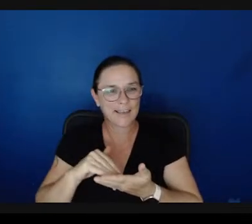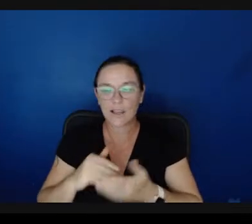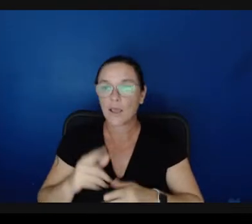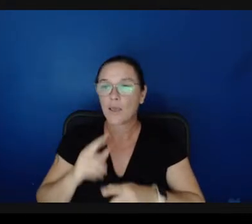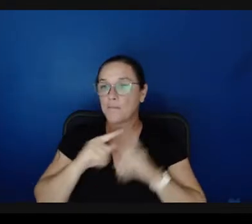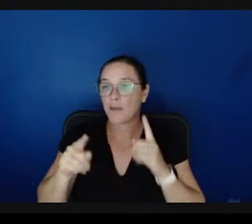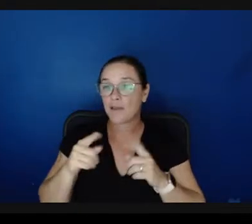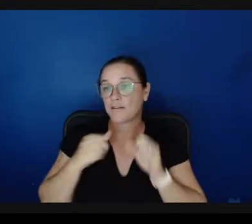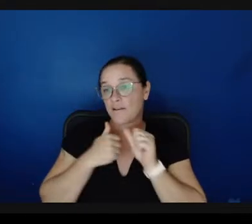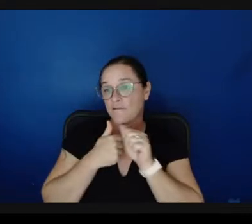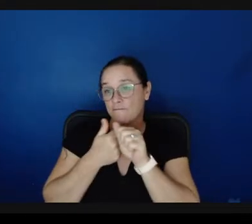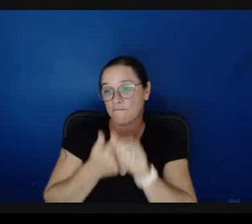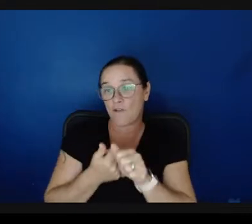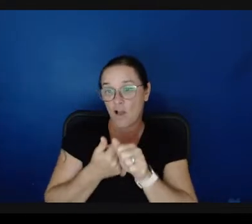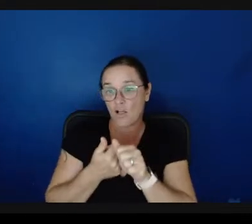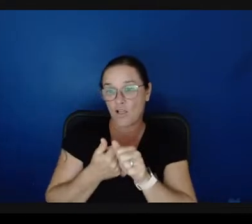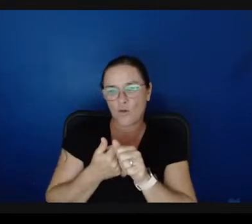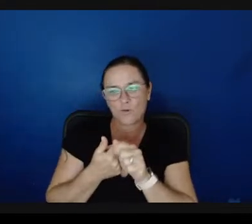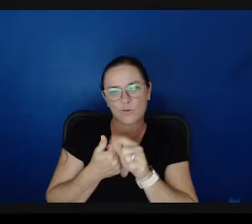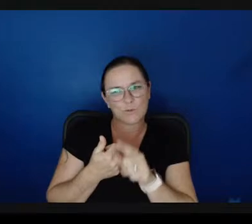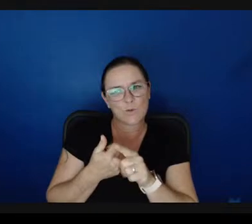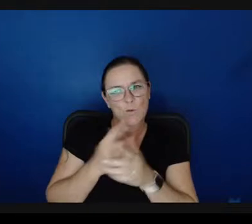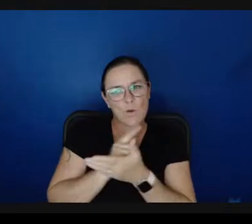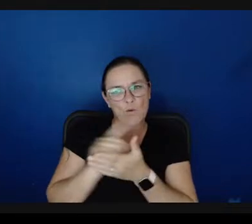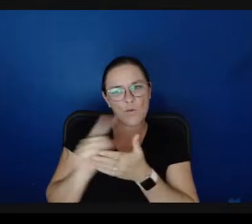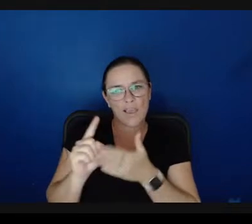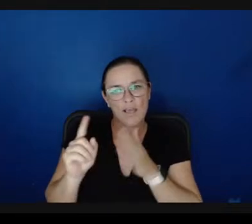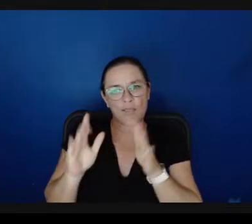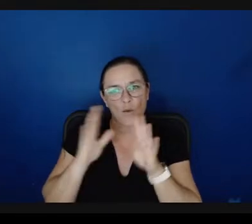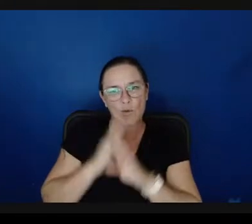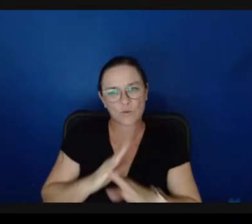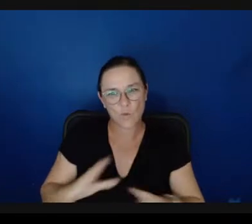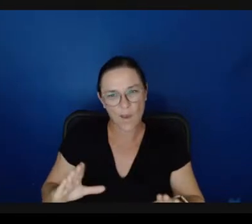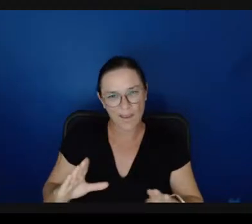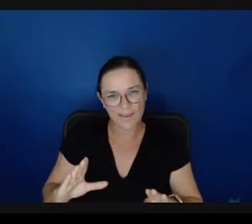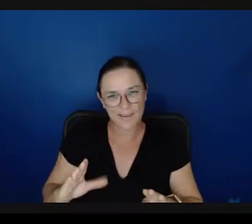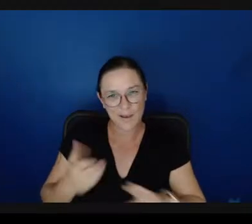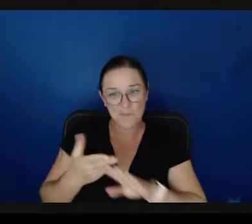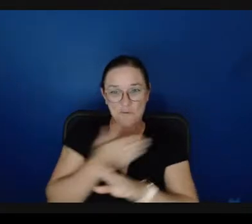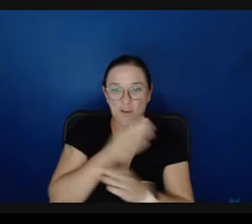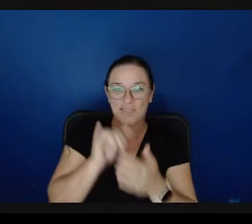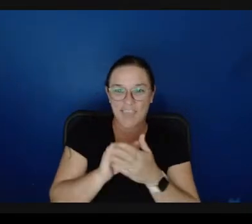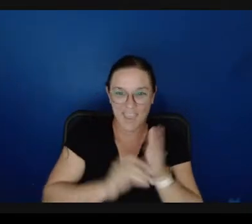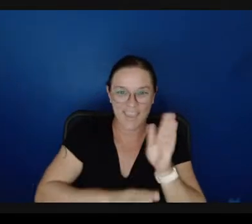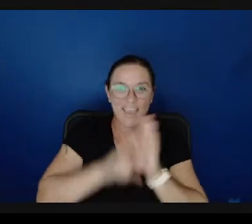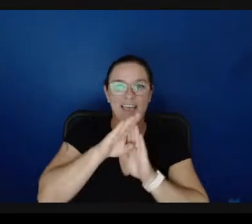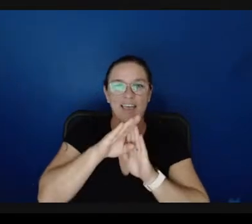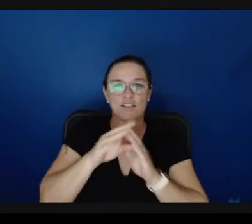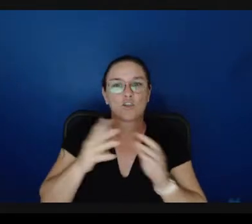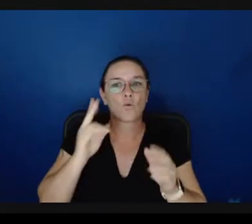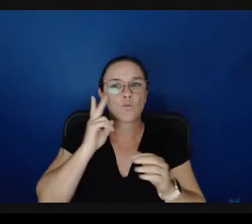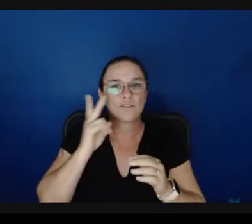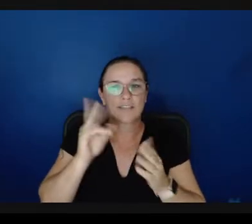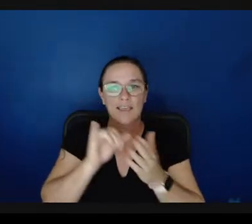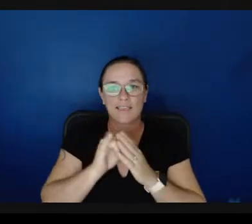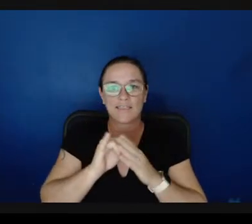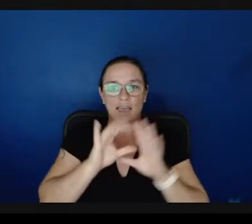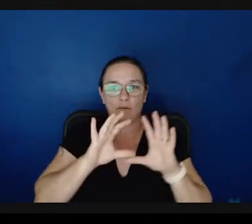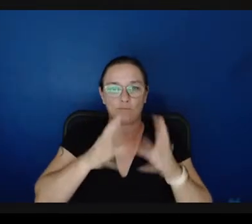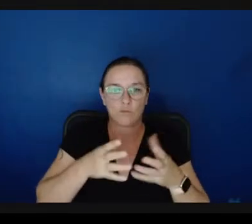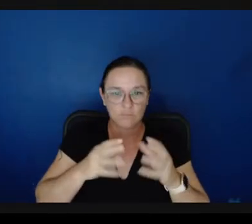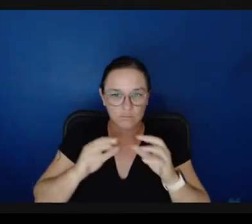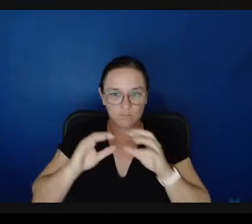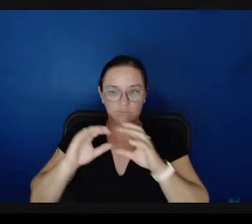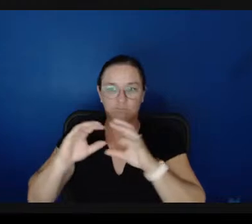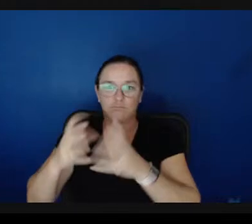the previous week of quiet that followed a previous ramp up in earthquakes. So we're seeing this pulsing effect of magma